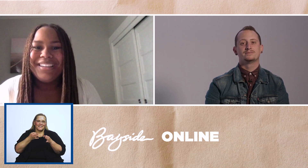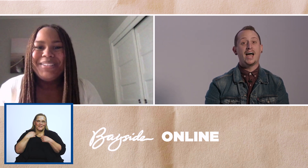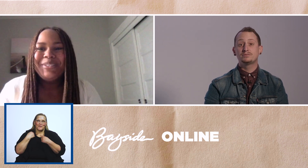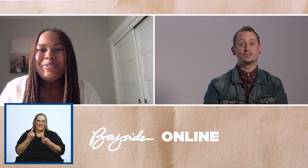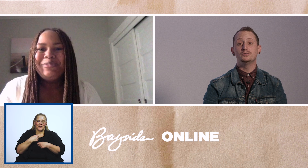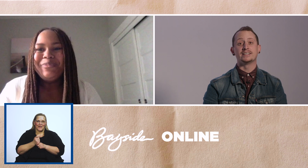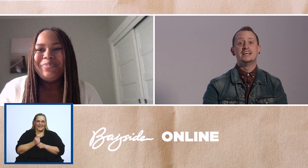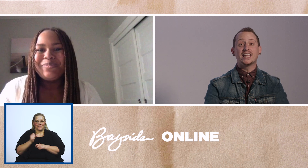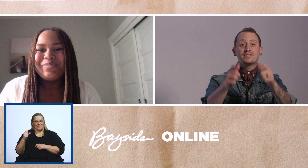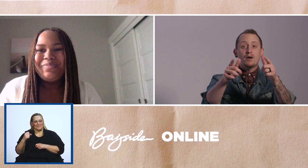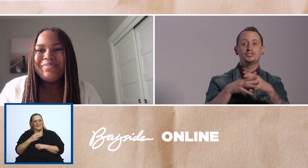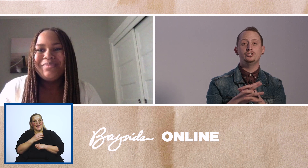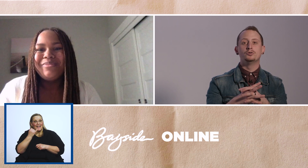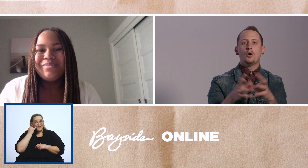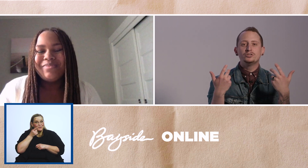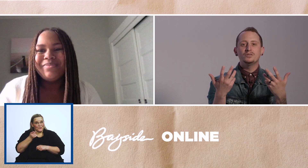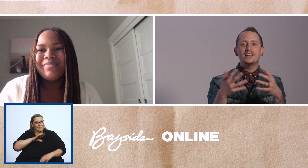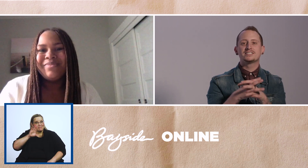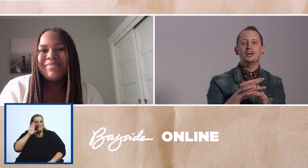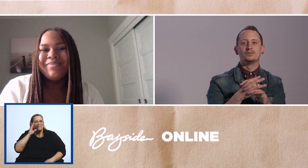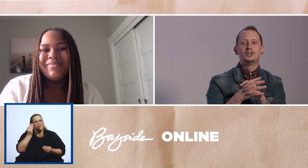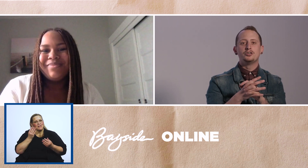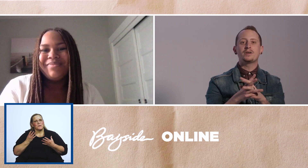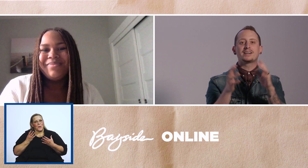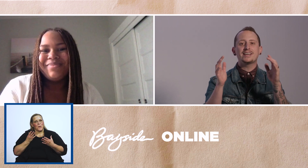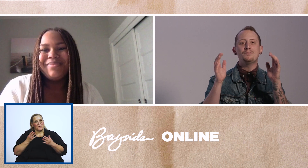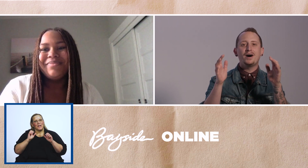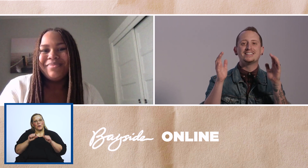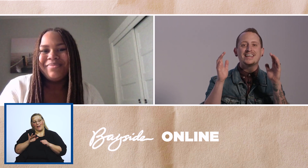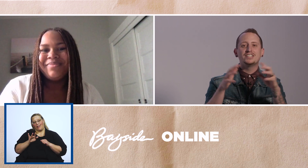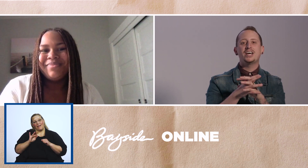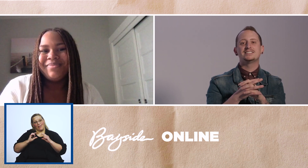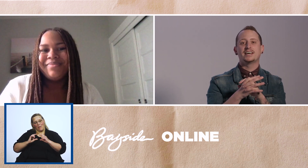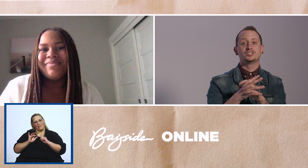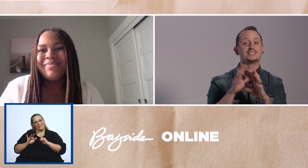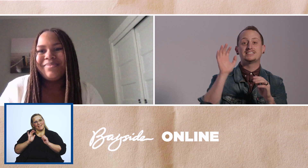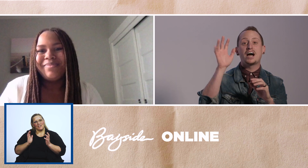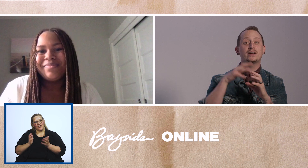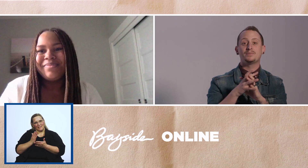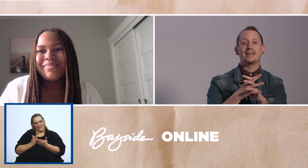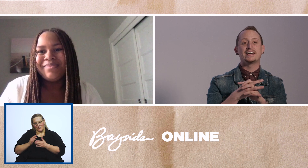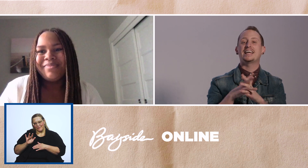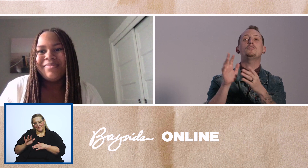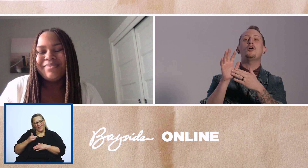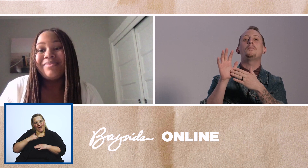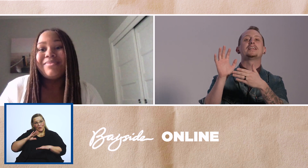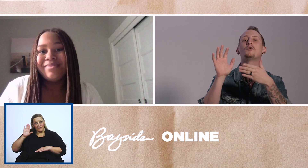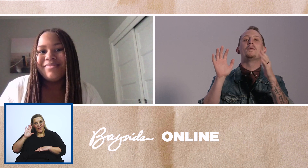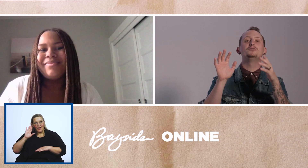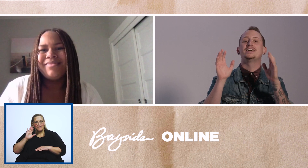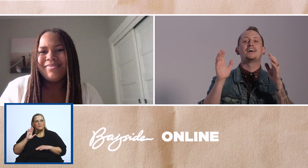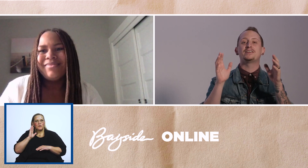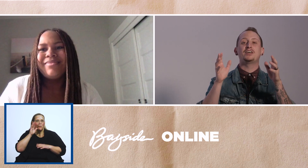make. Absolutely. And if that was you, would you let us know? You can click the button in the chat section that says, I raise my hand. It'll throw up a